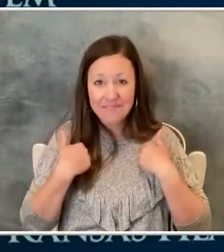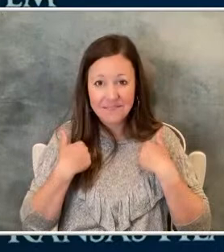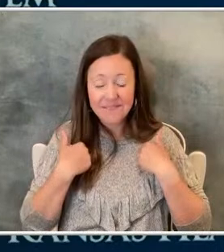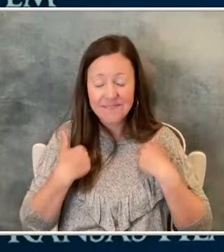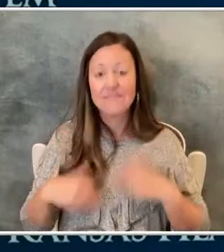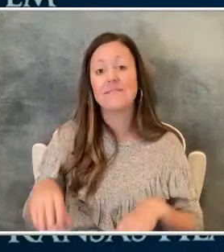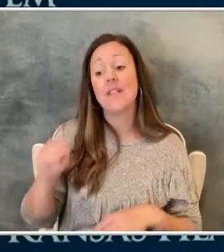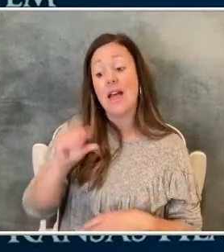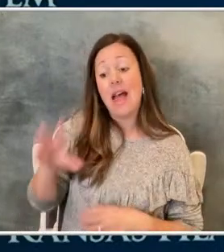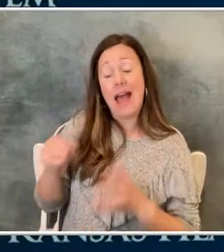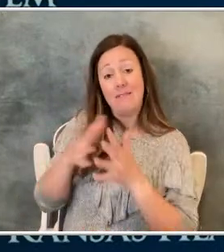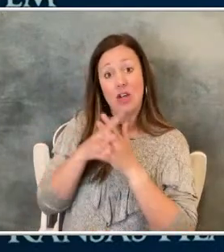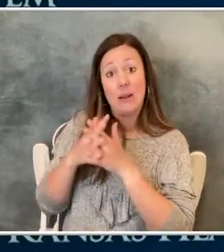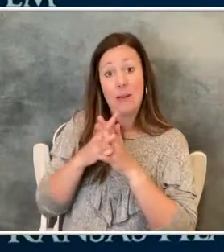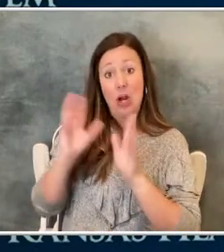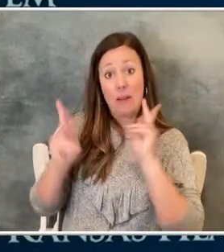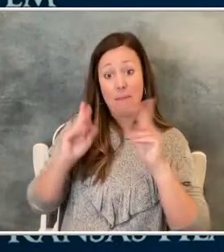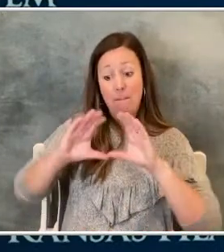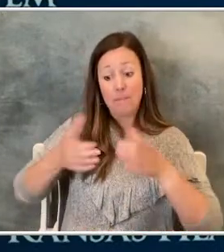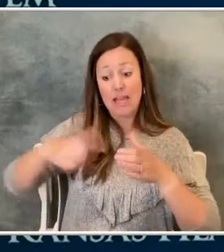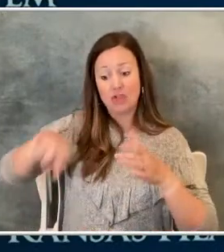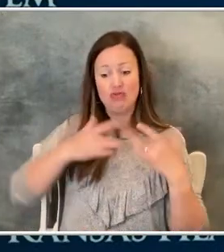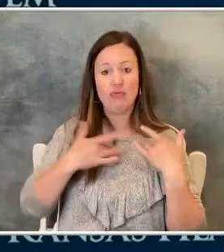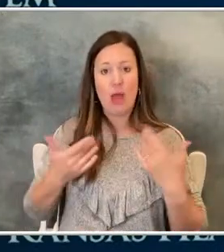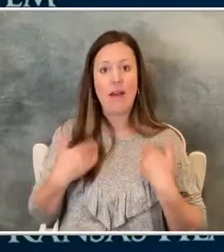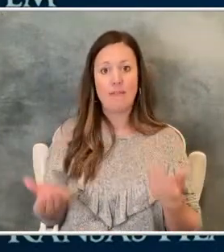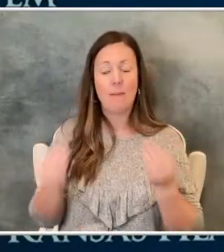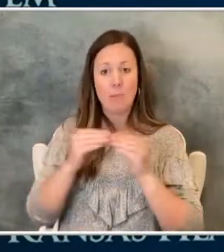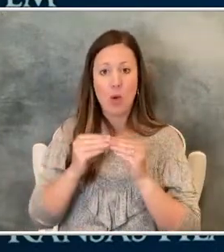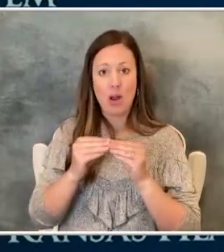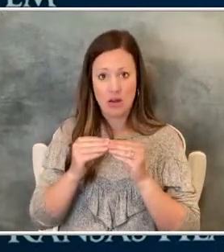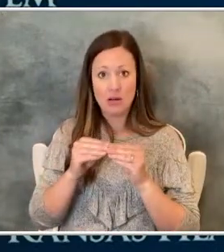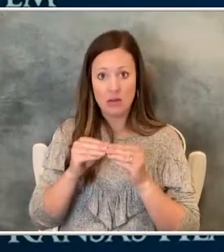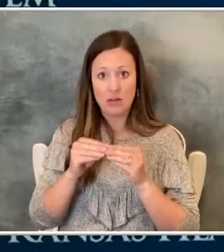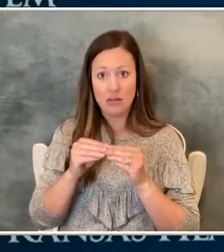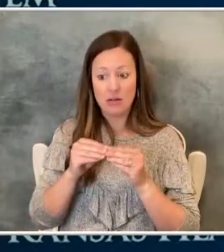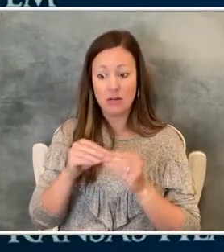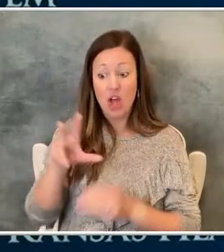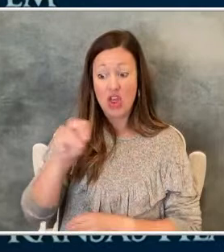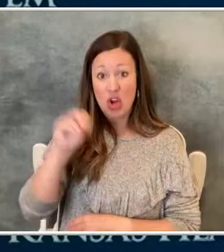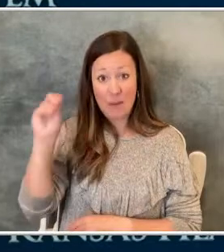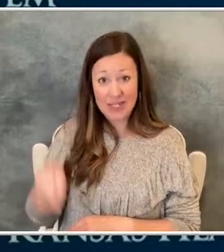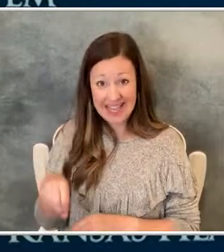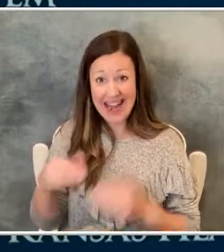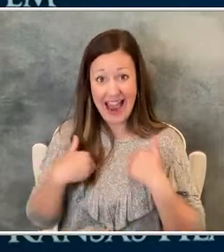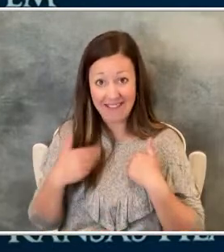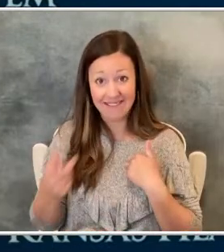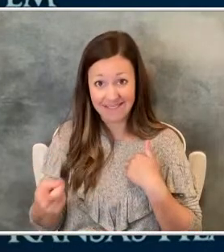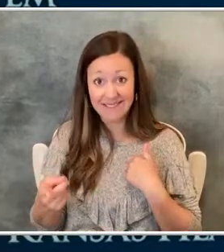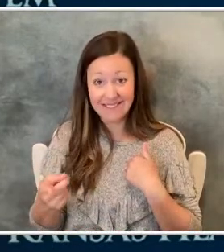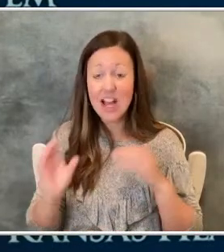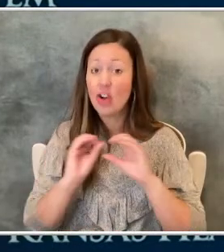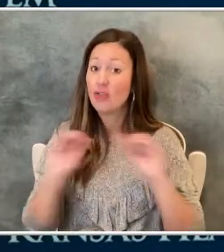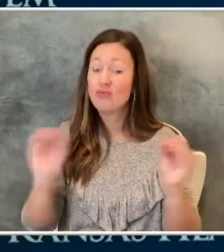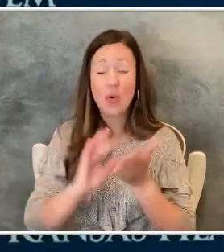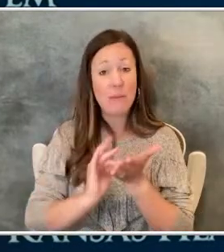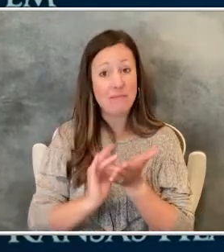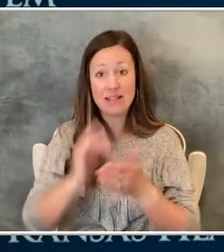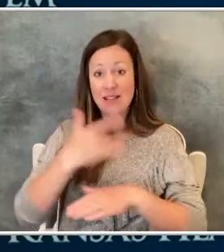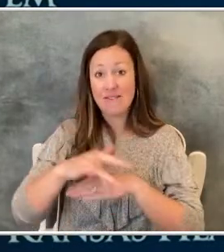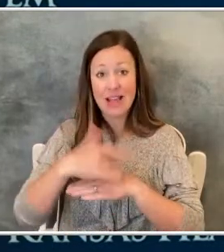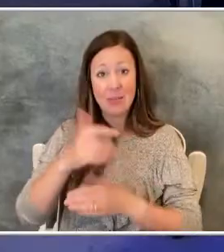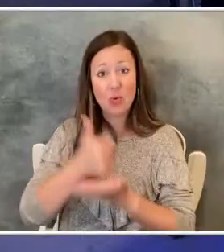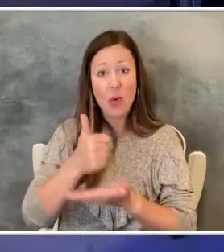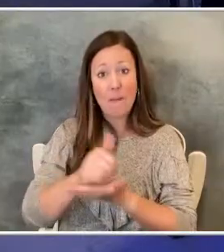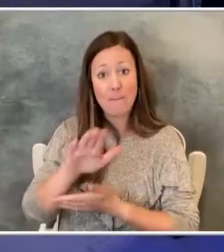population, the more commonly have it, 30% of them have this. And then presently, there's no drug that is available that lowers it. So how do they get